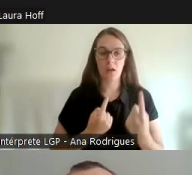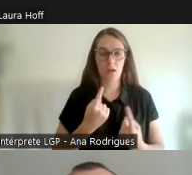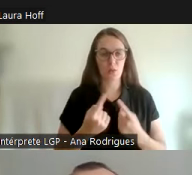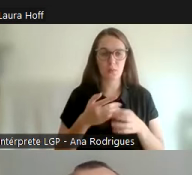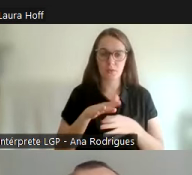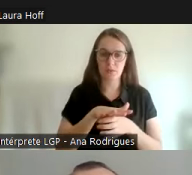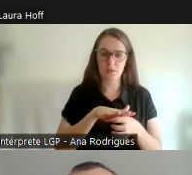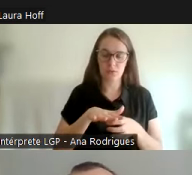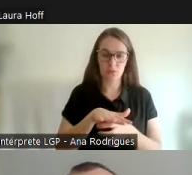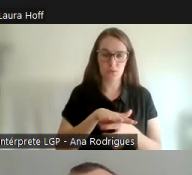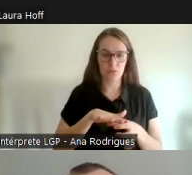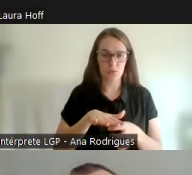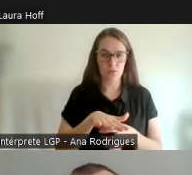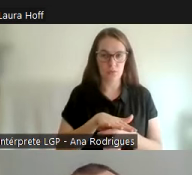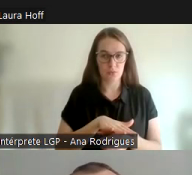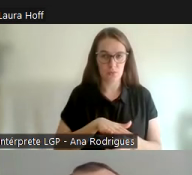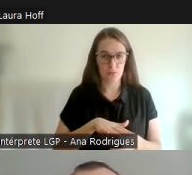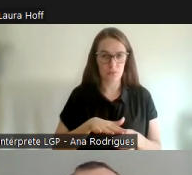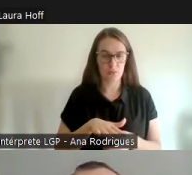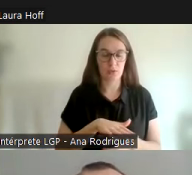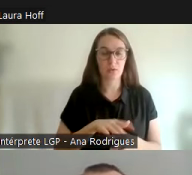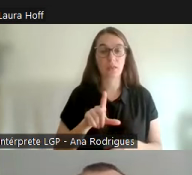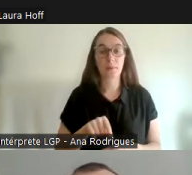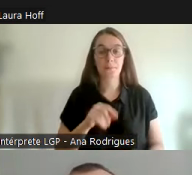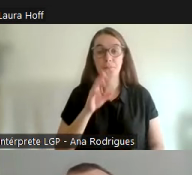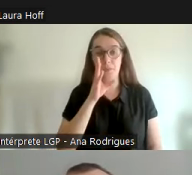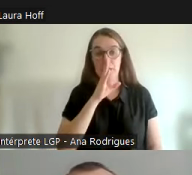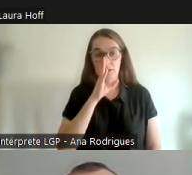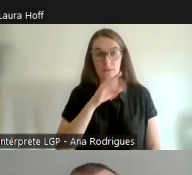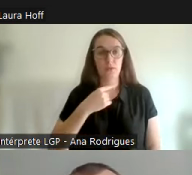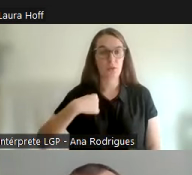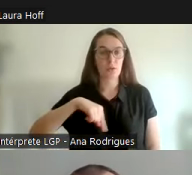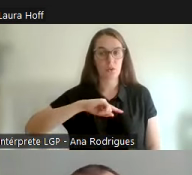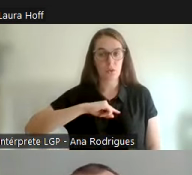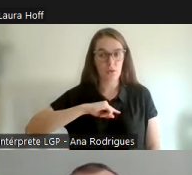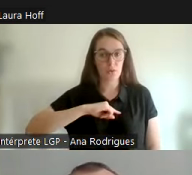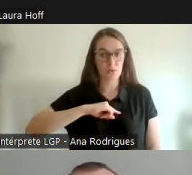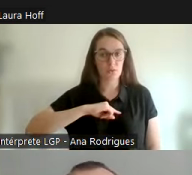situation. And if we